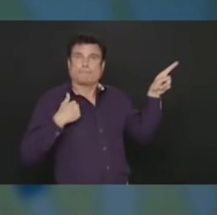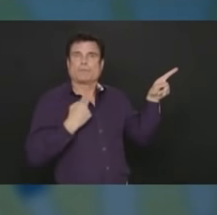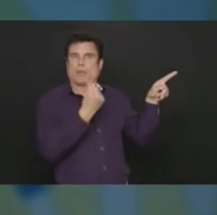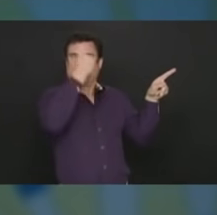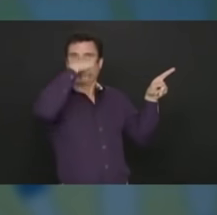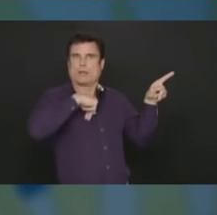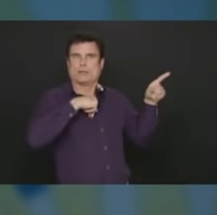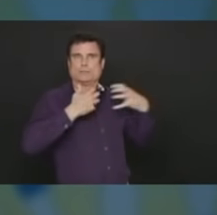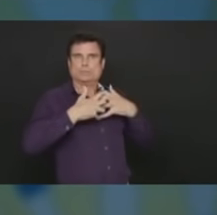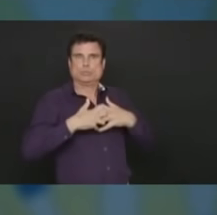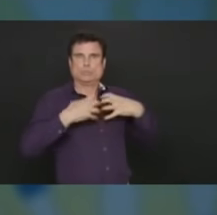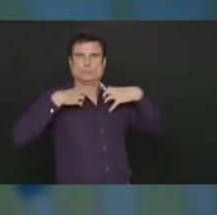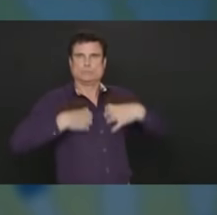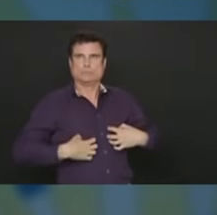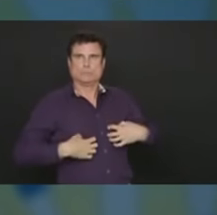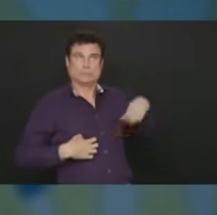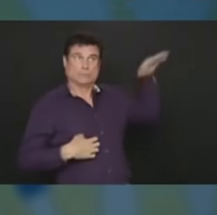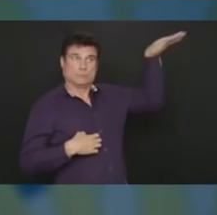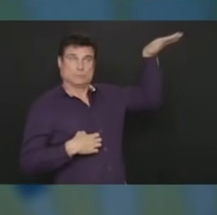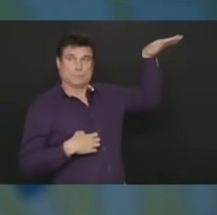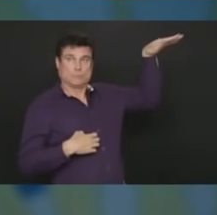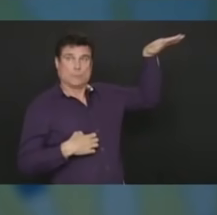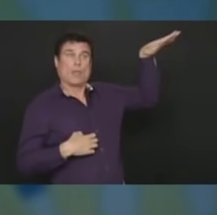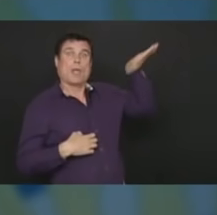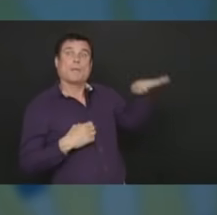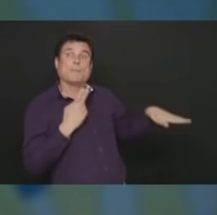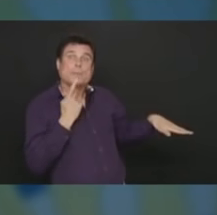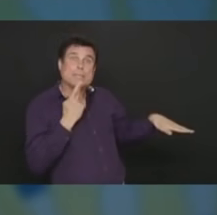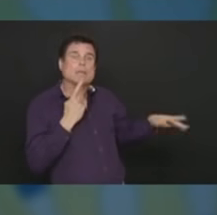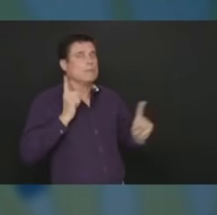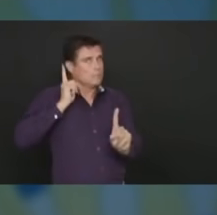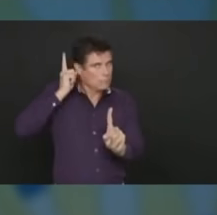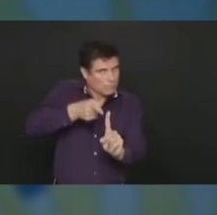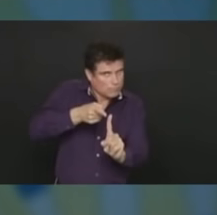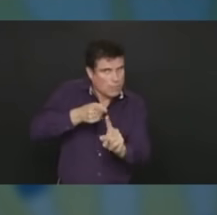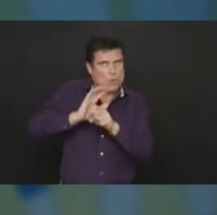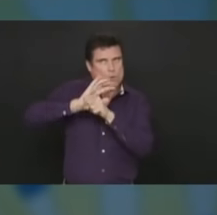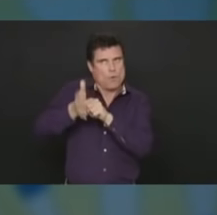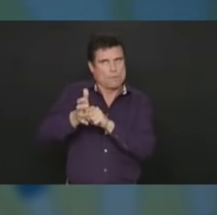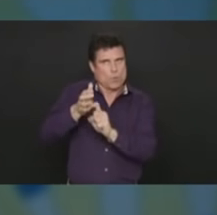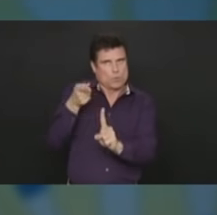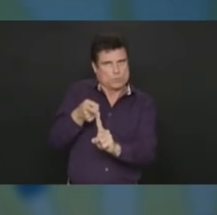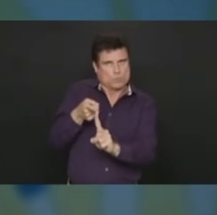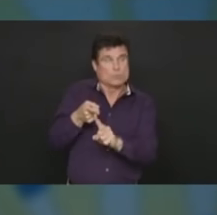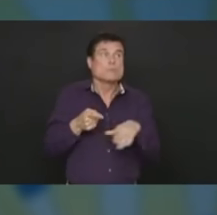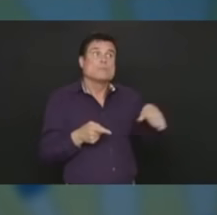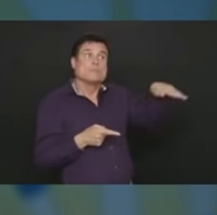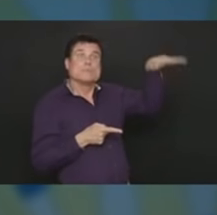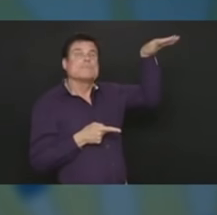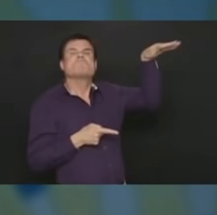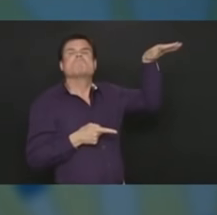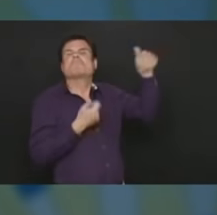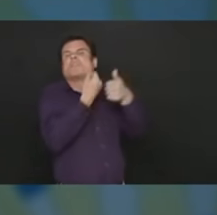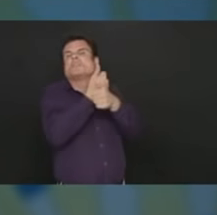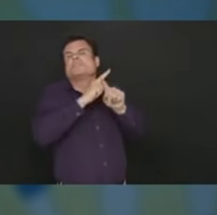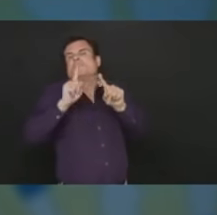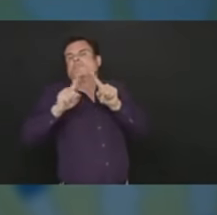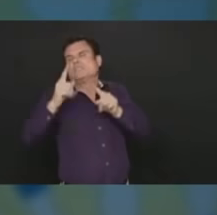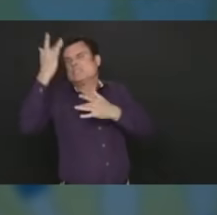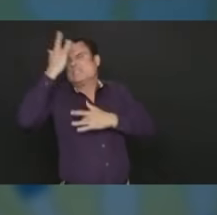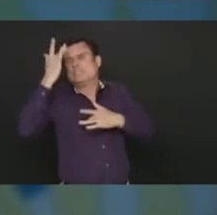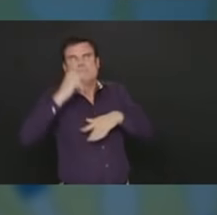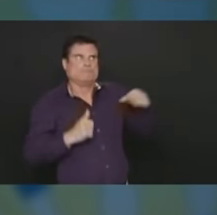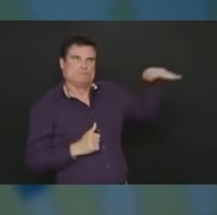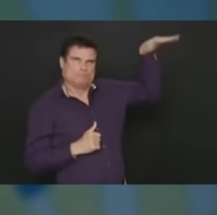ventilators. So just to be very brief about this is an updating of what we presented to you two weeks